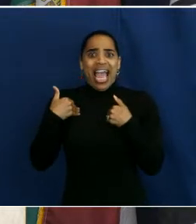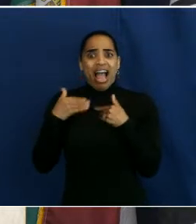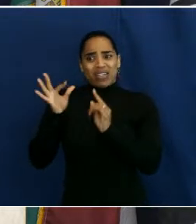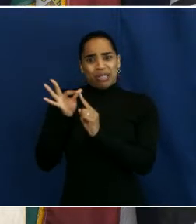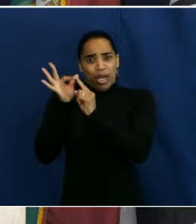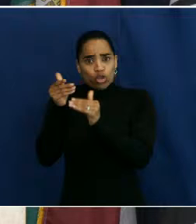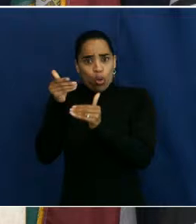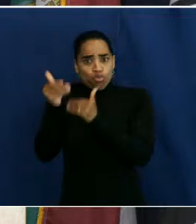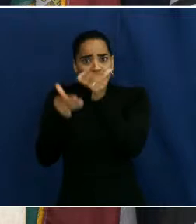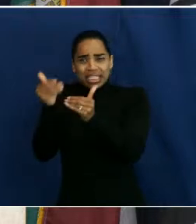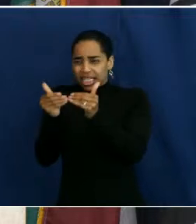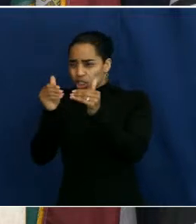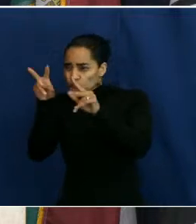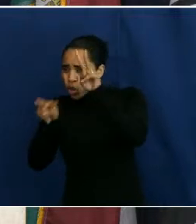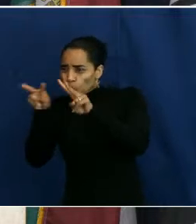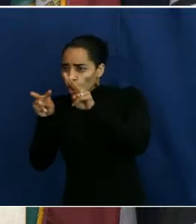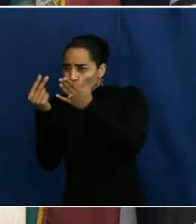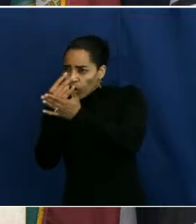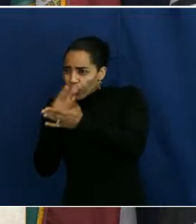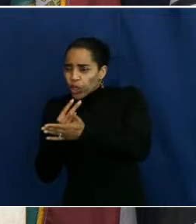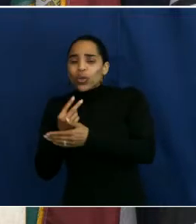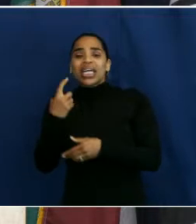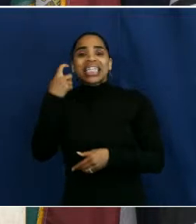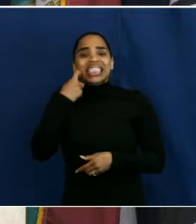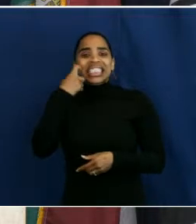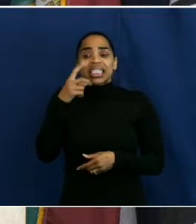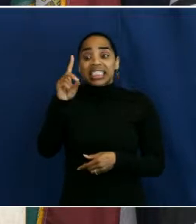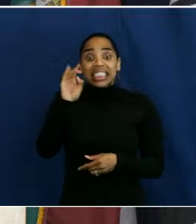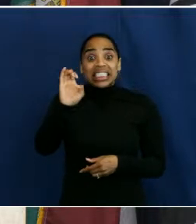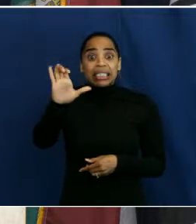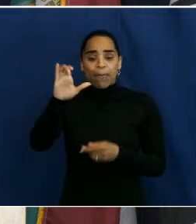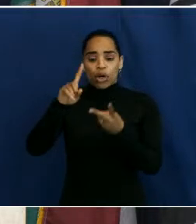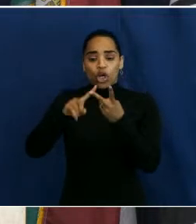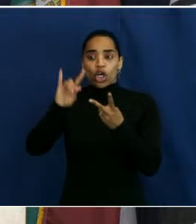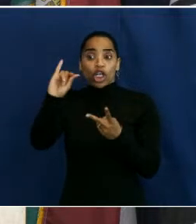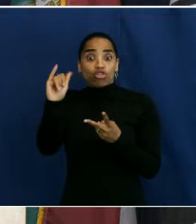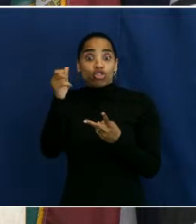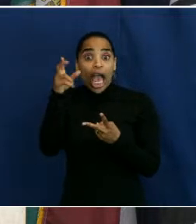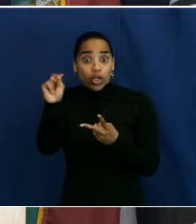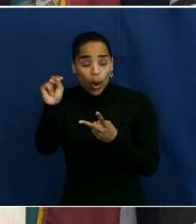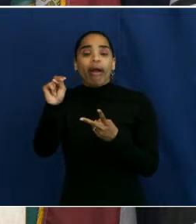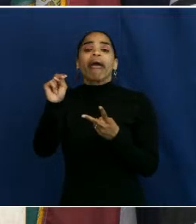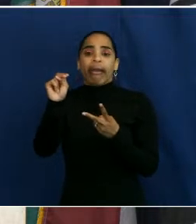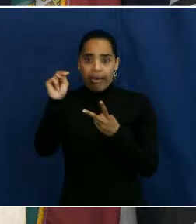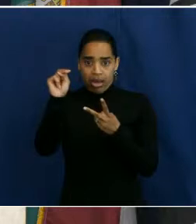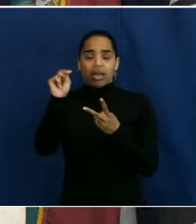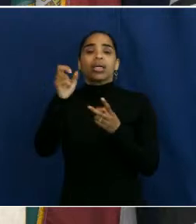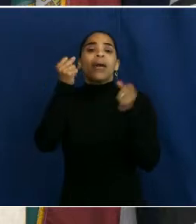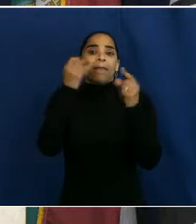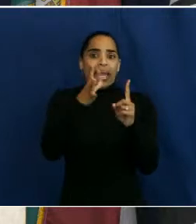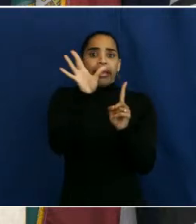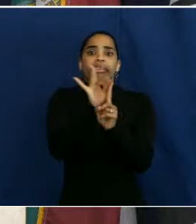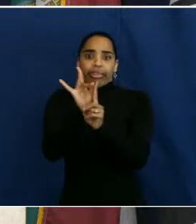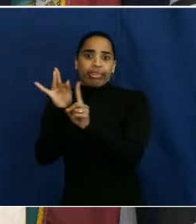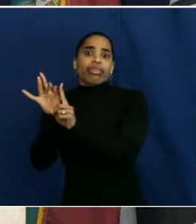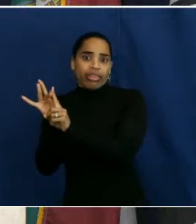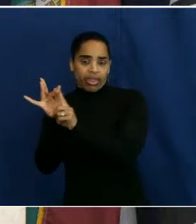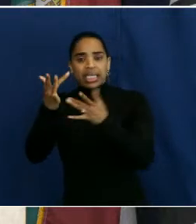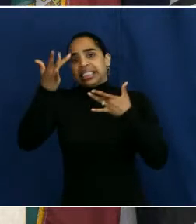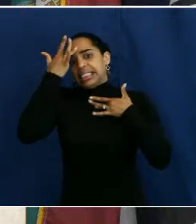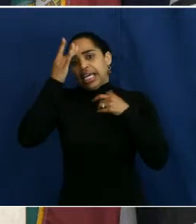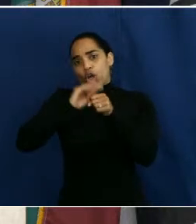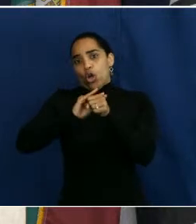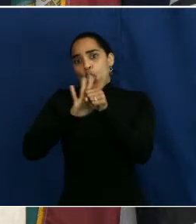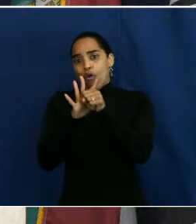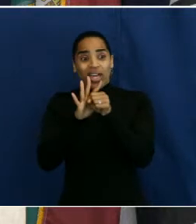goes back and reviews. And in December and into early January, we had a significant number of fatalities that were going. And as a part